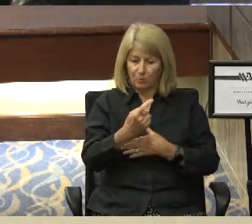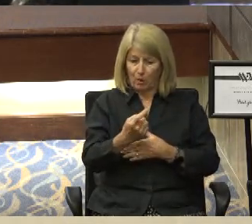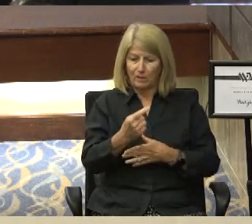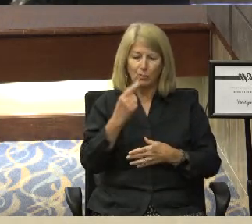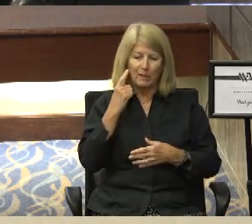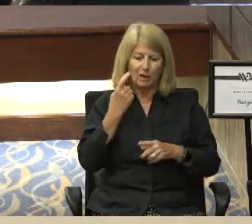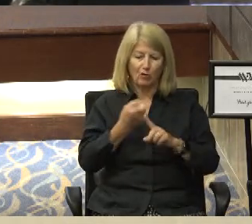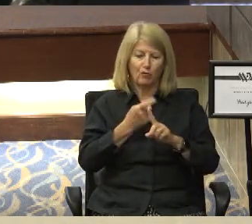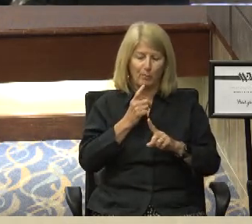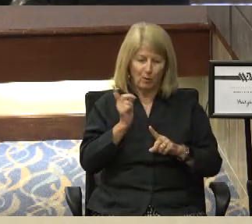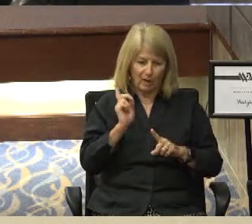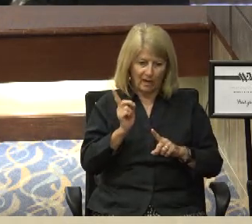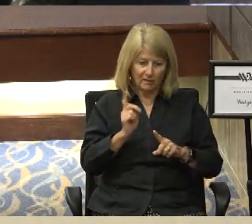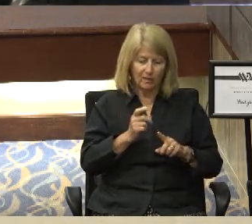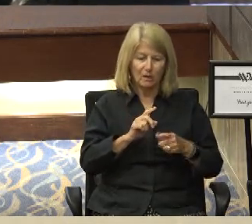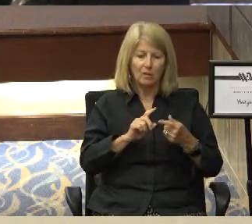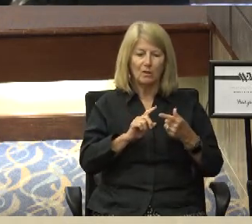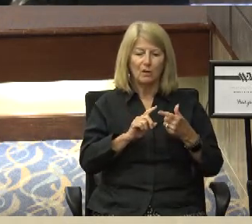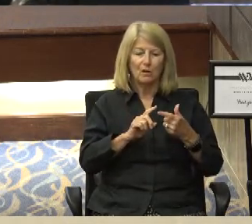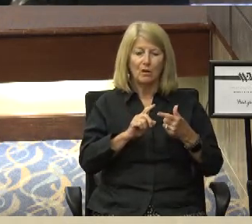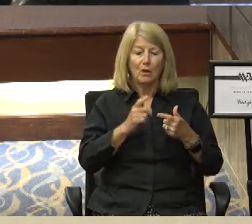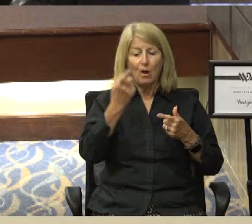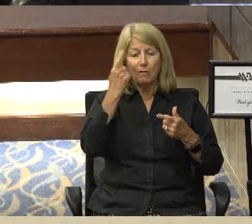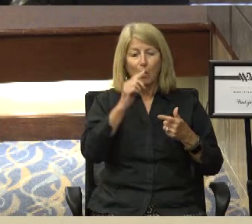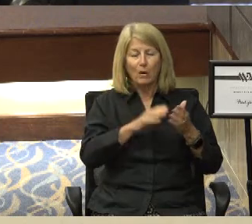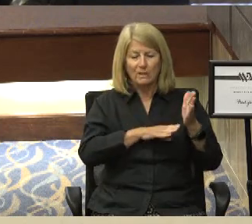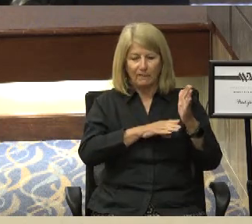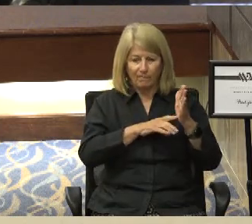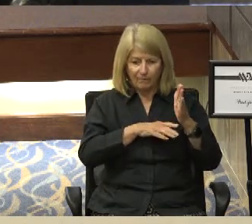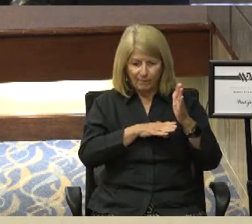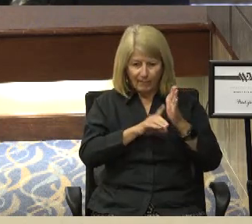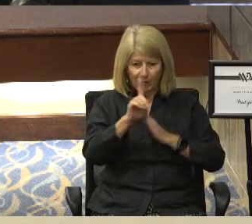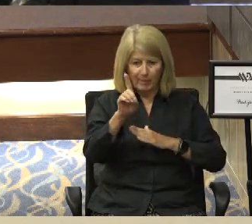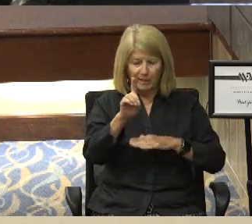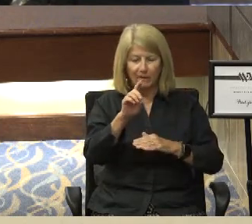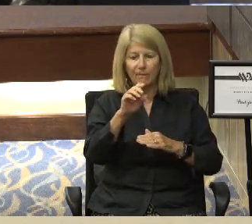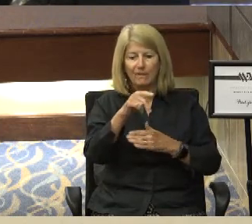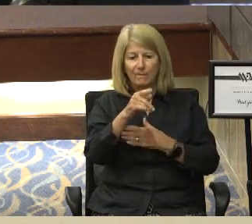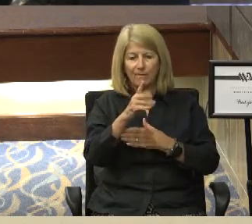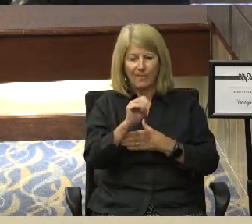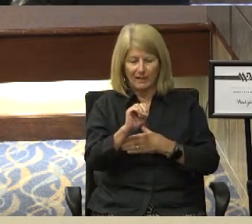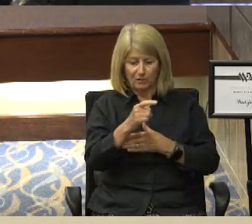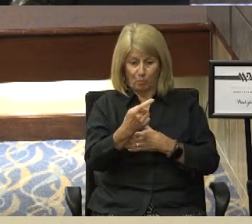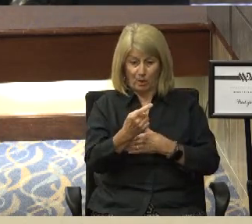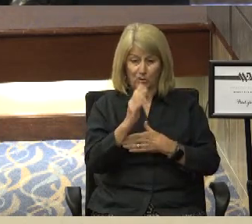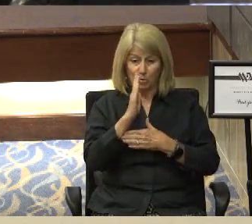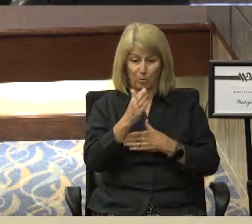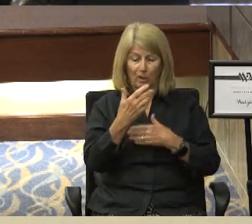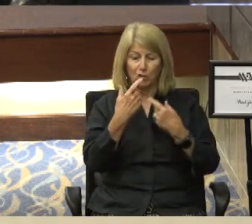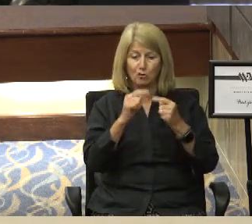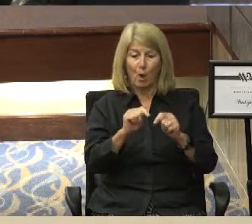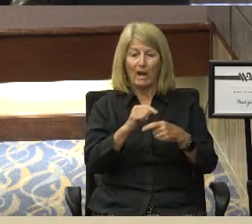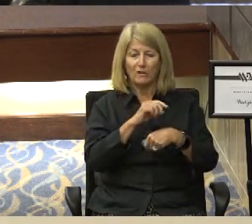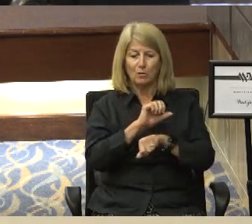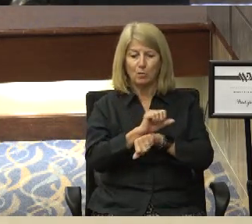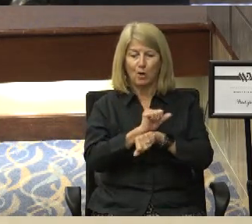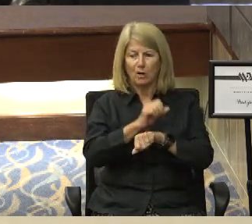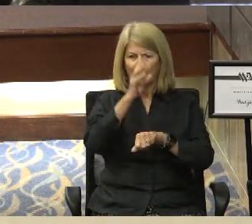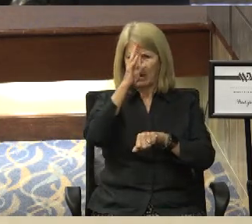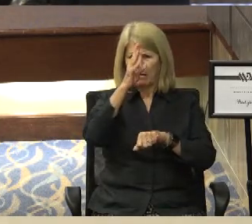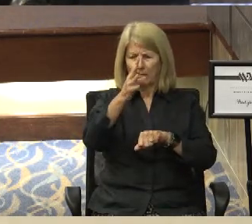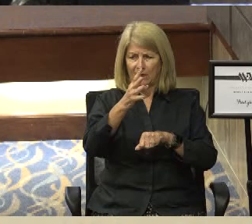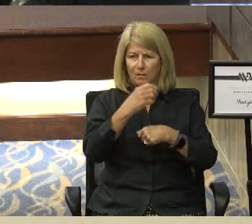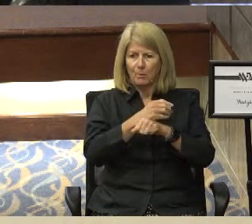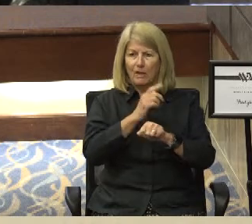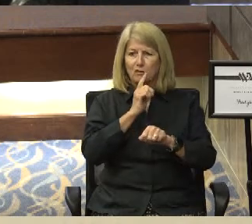that for the development of phase one that you will try to work creatively to ensure that this